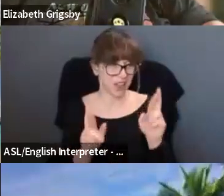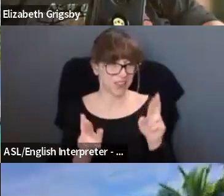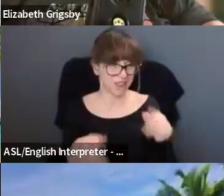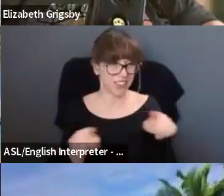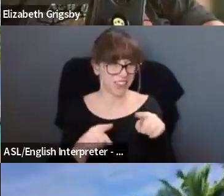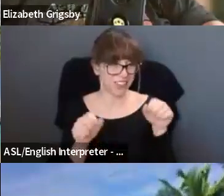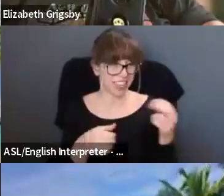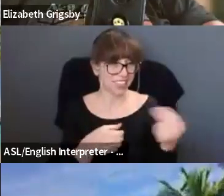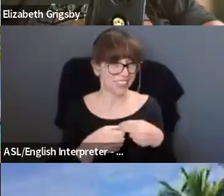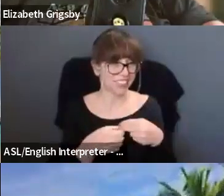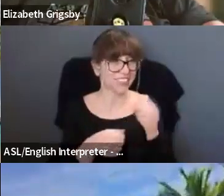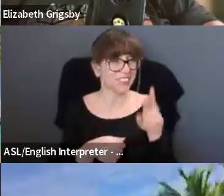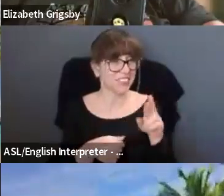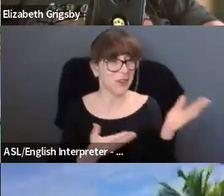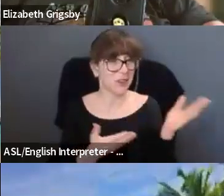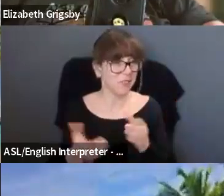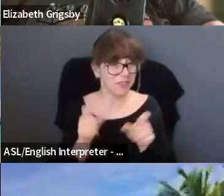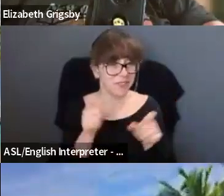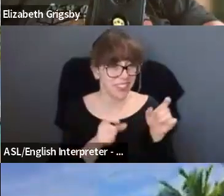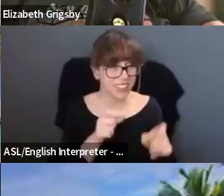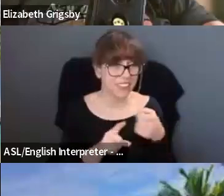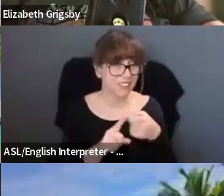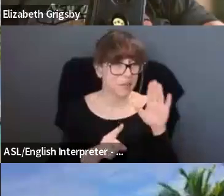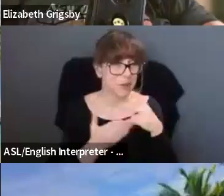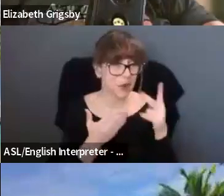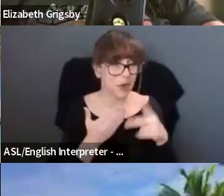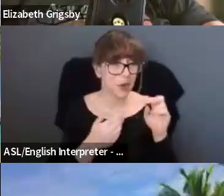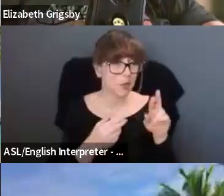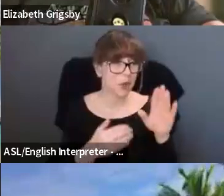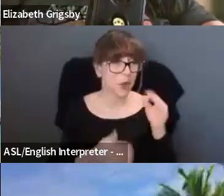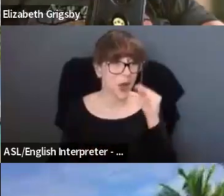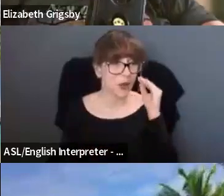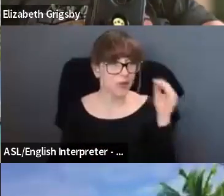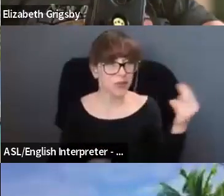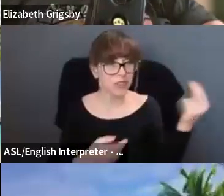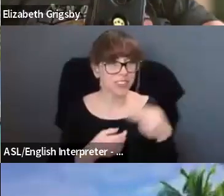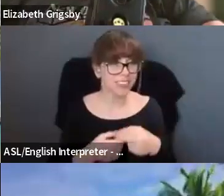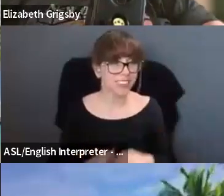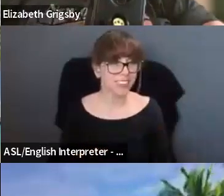you all can join us or bring people from your programs or your homes to join us.